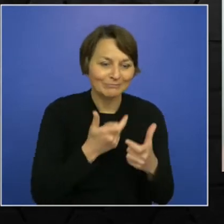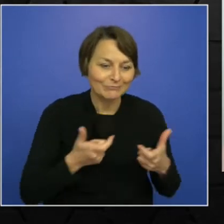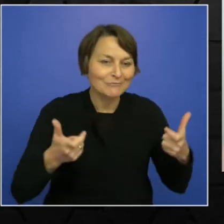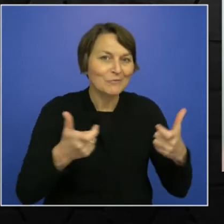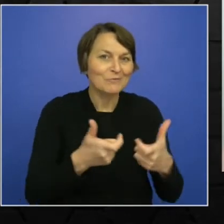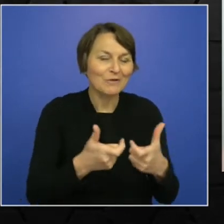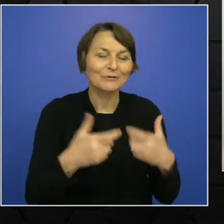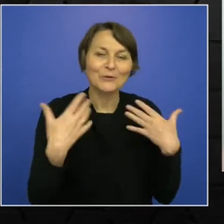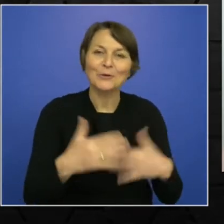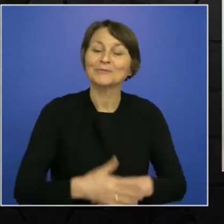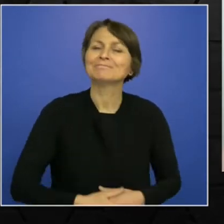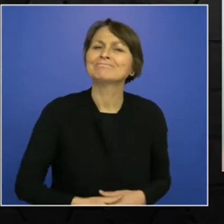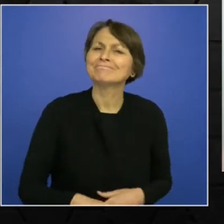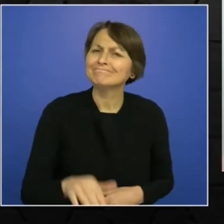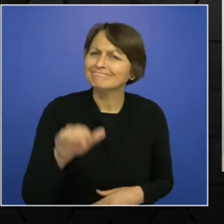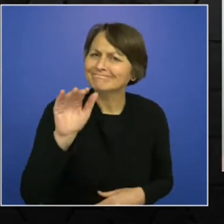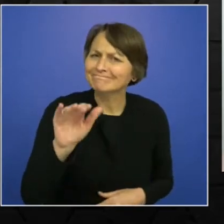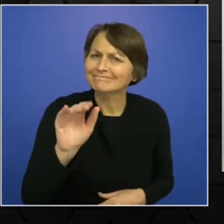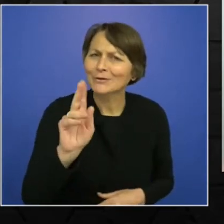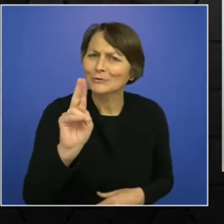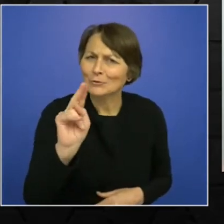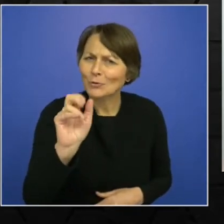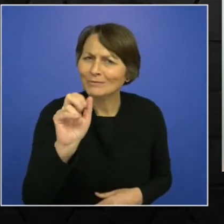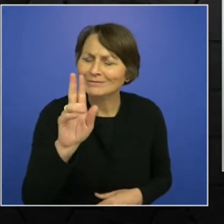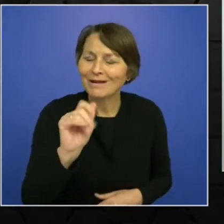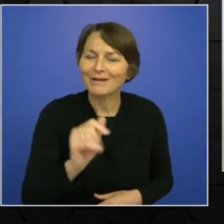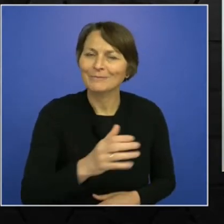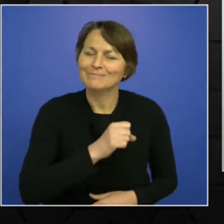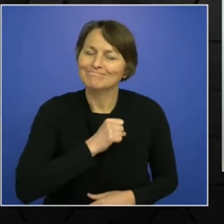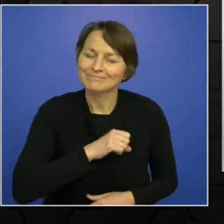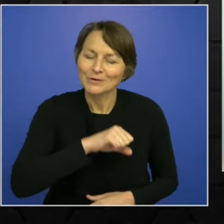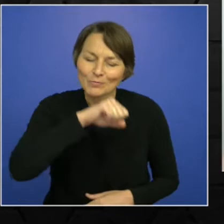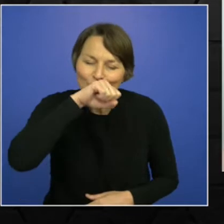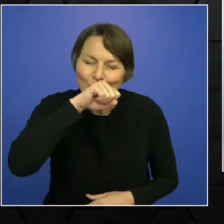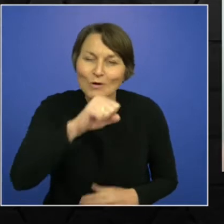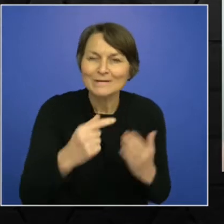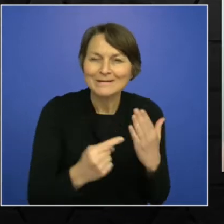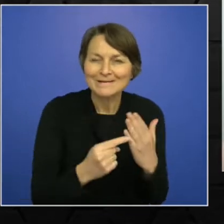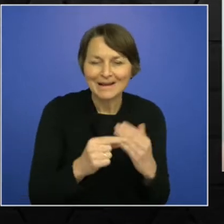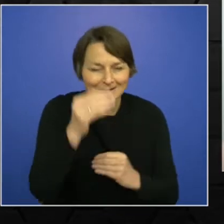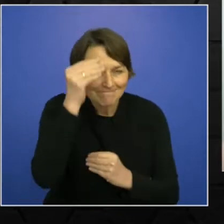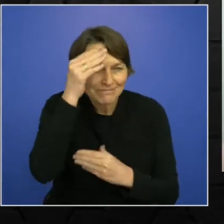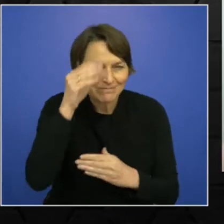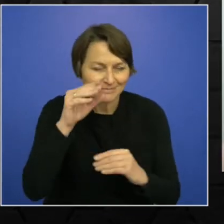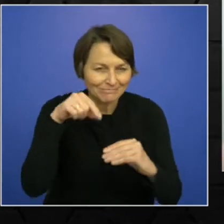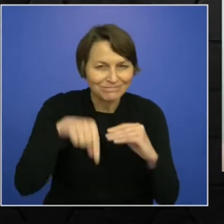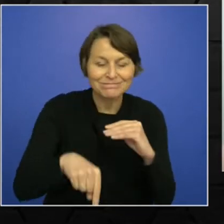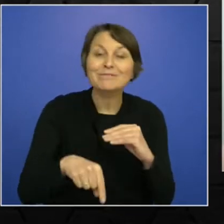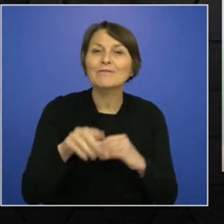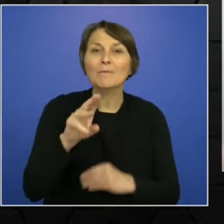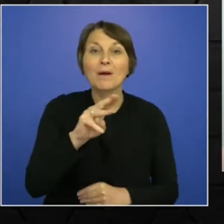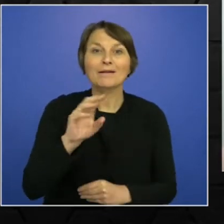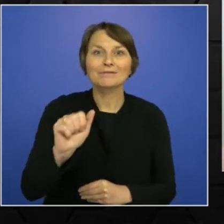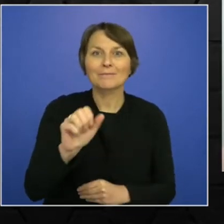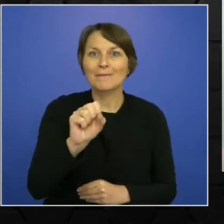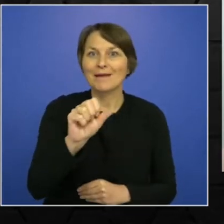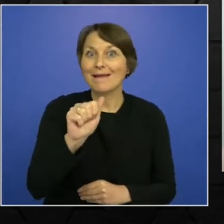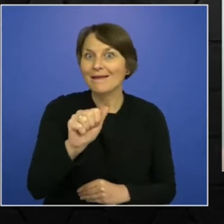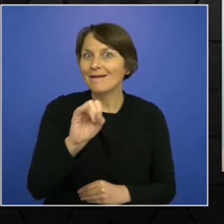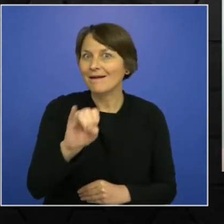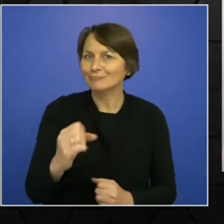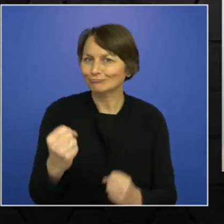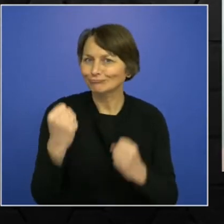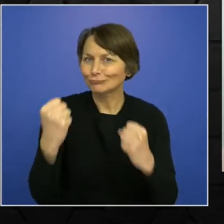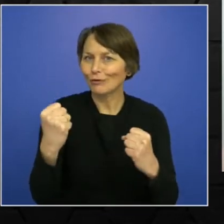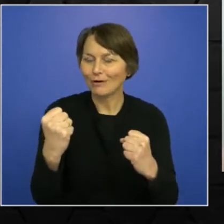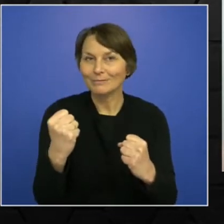Kunal, about me, nothing special. I'm a passionate techie, Microsoft MVP for AI, and routinely interested in